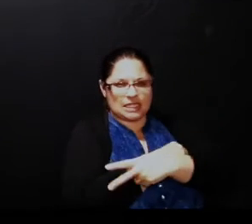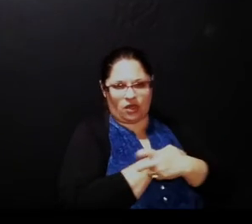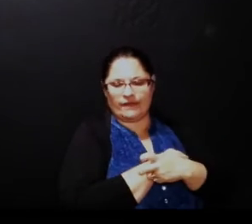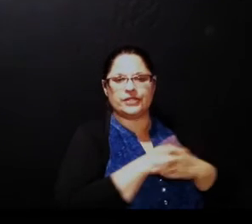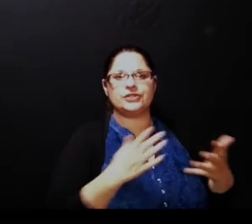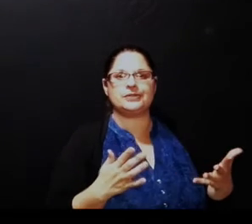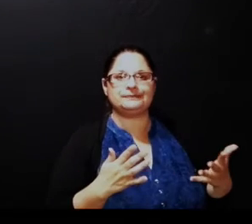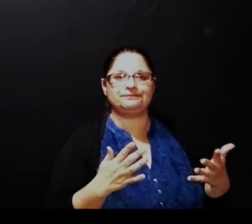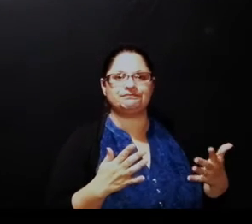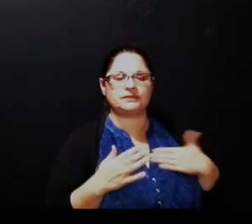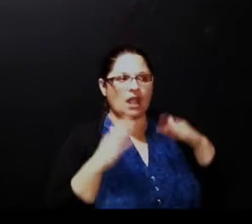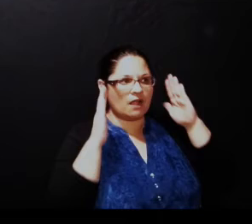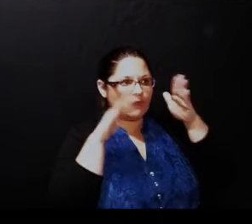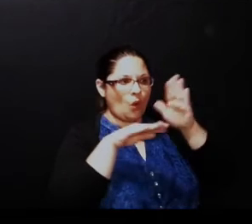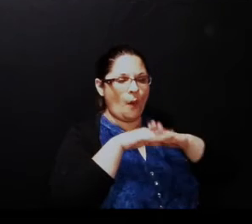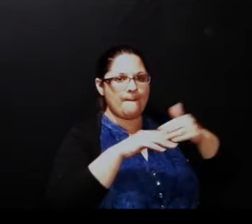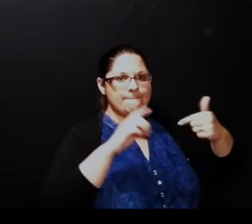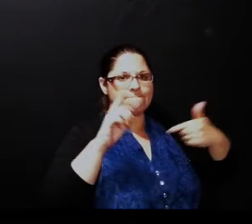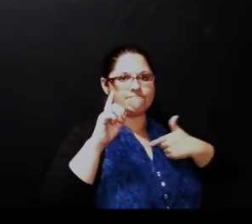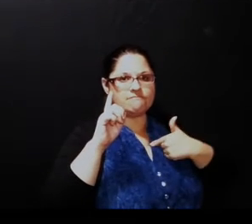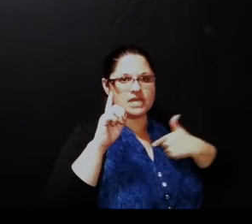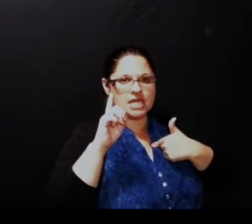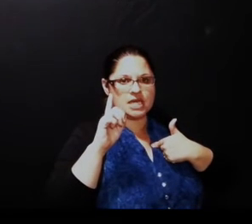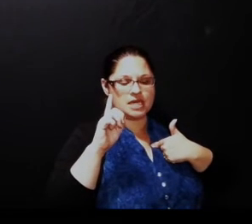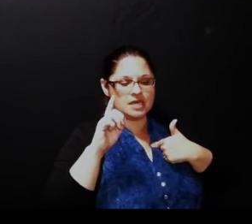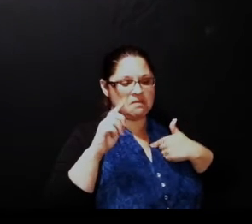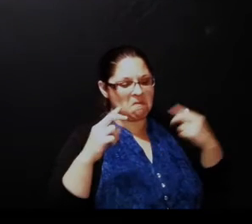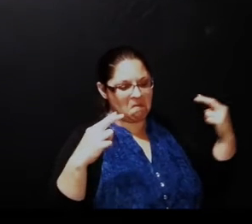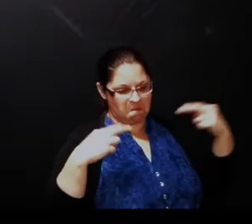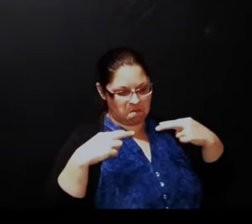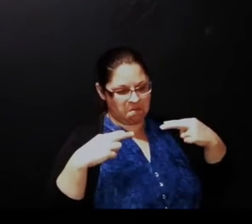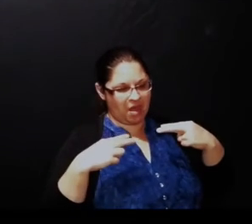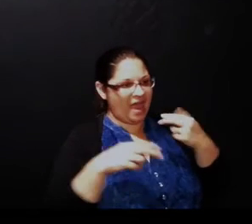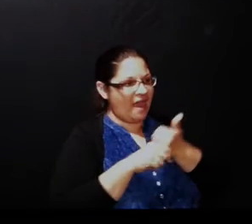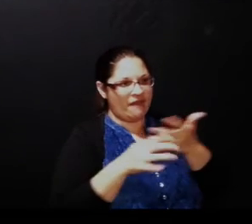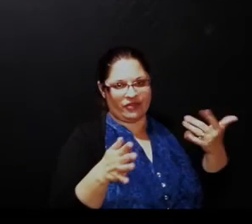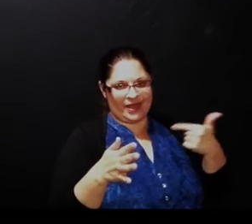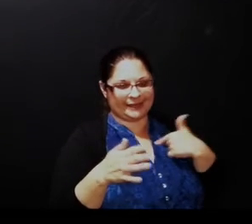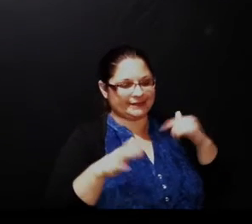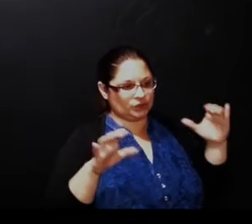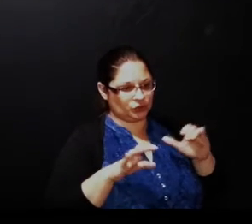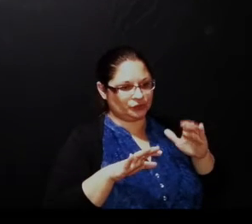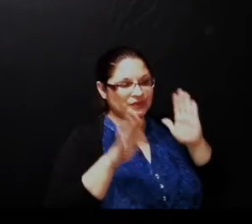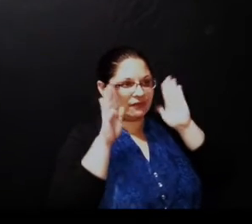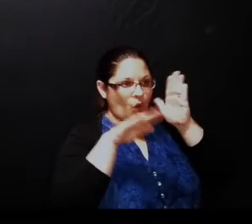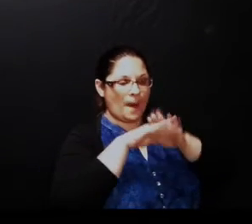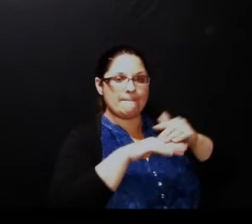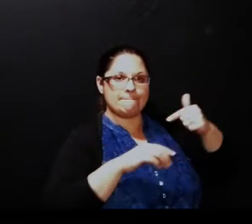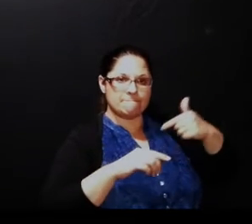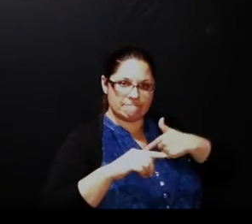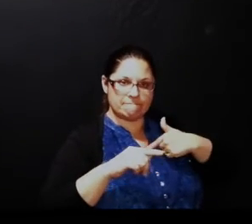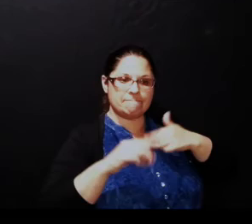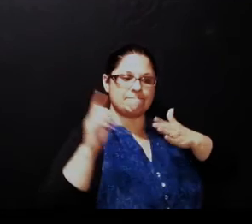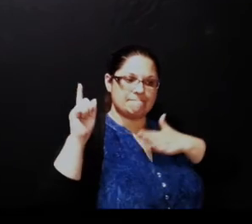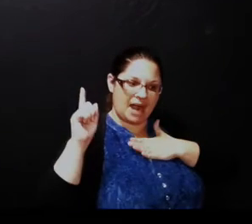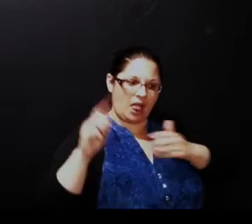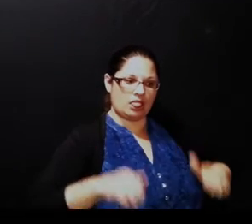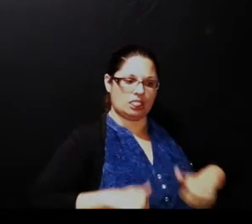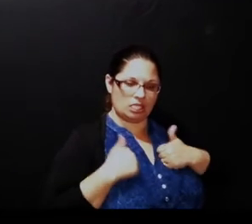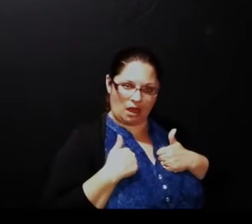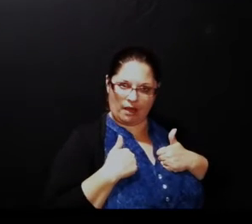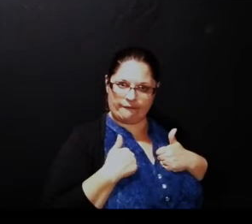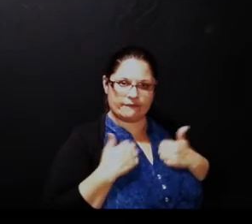mansion to house me. I'll save up every penny that I've ever made so I can spend it on